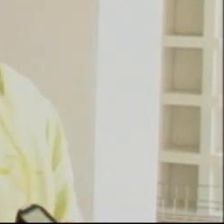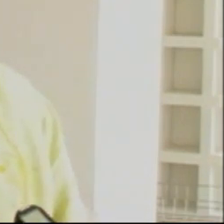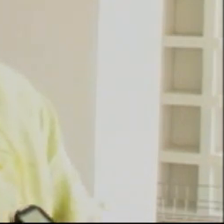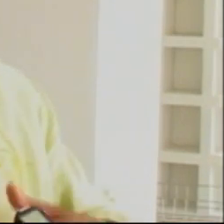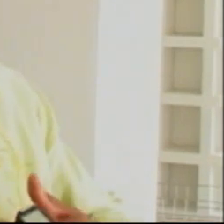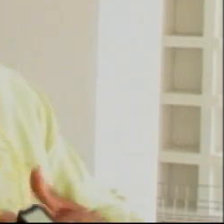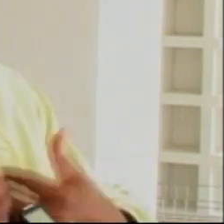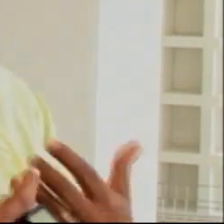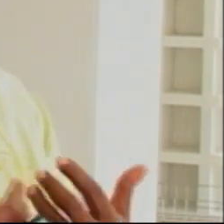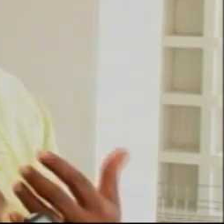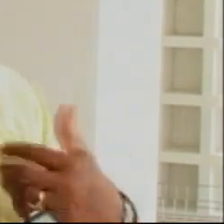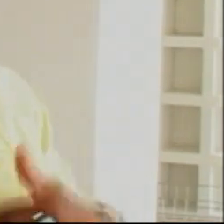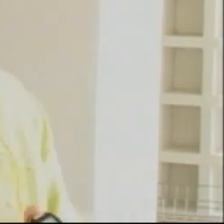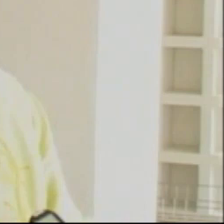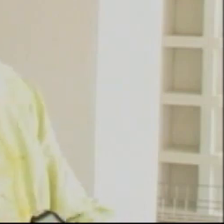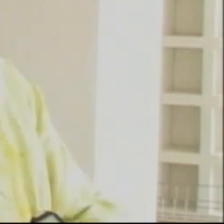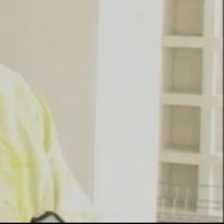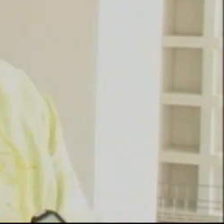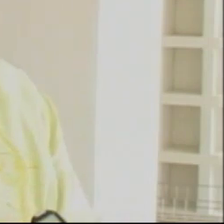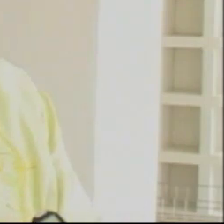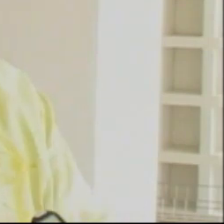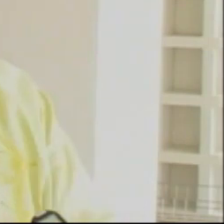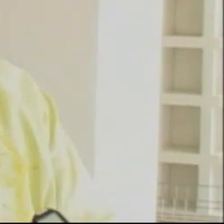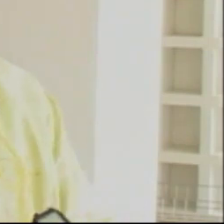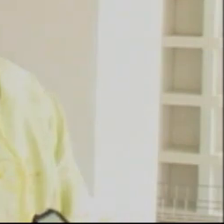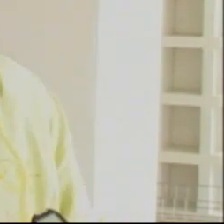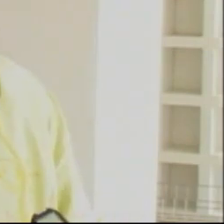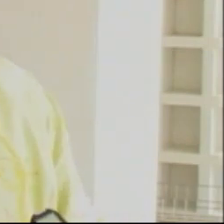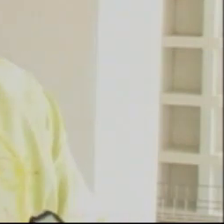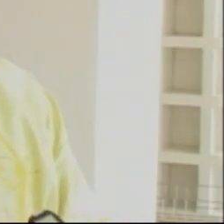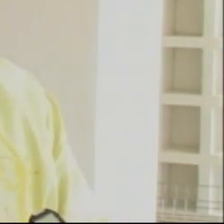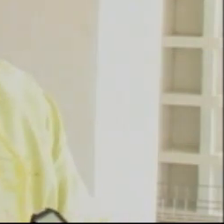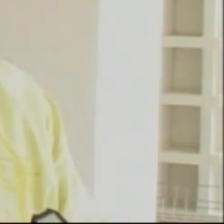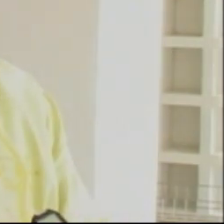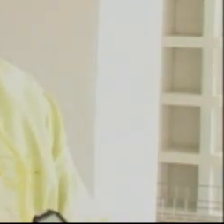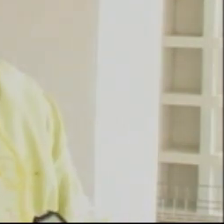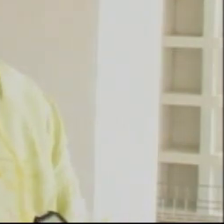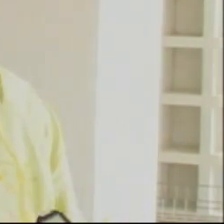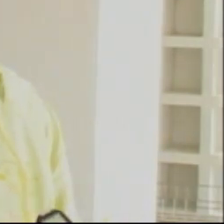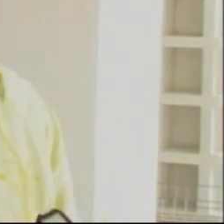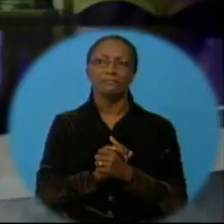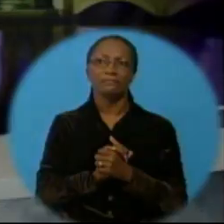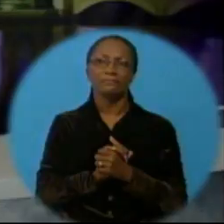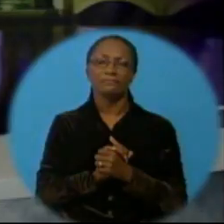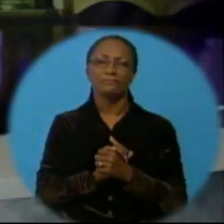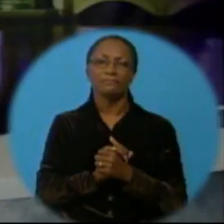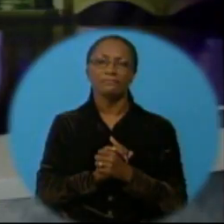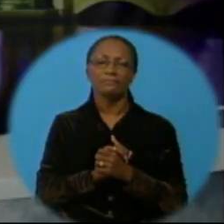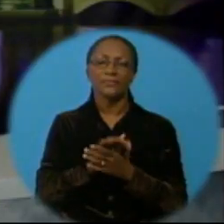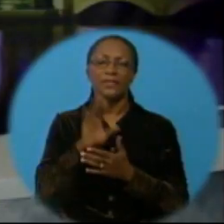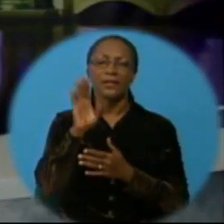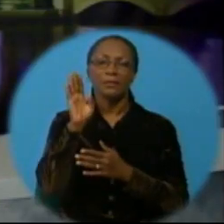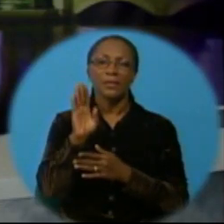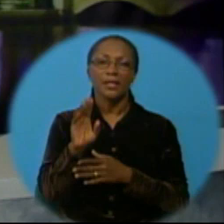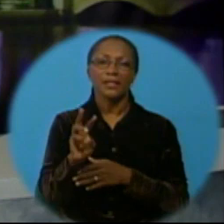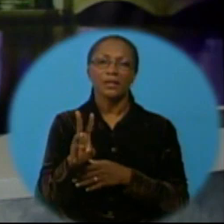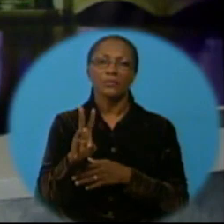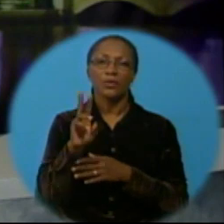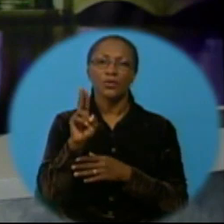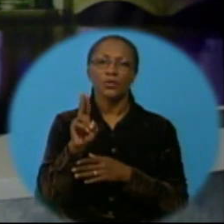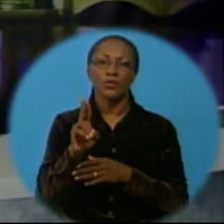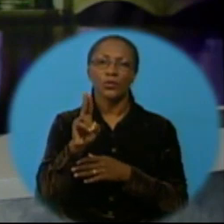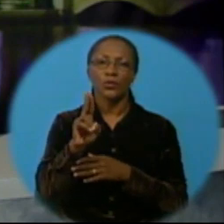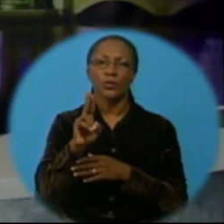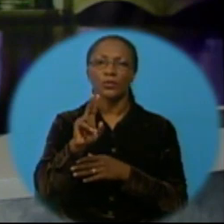And the only vehicle you can use to correct it is the same Employment Rights Tribunal. BWU Deputy